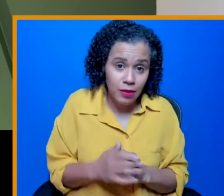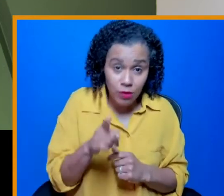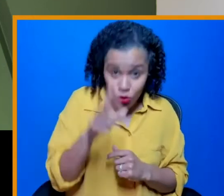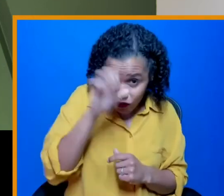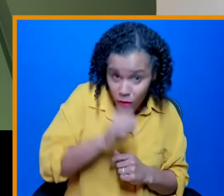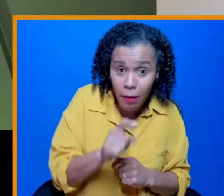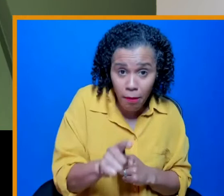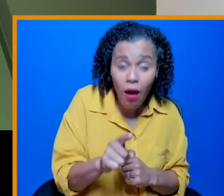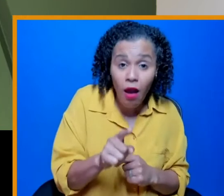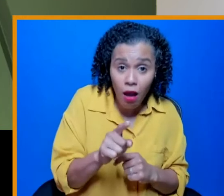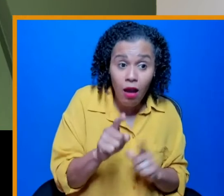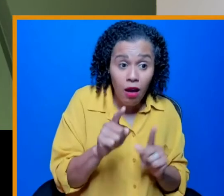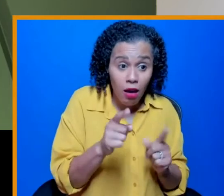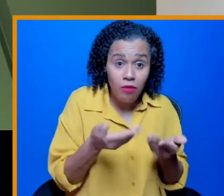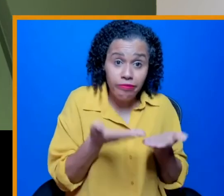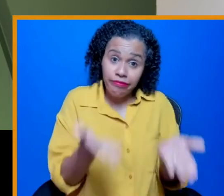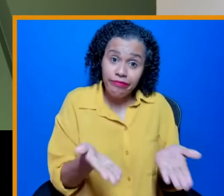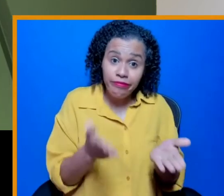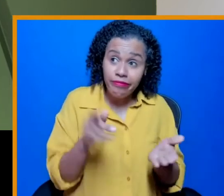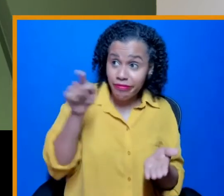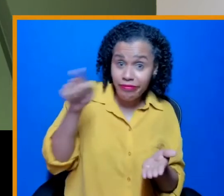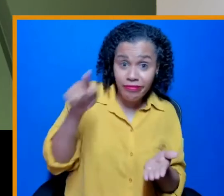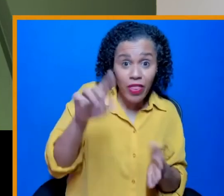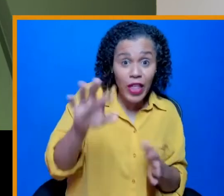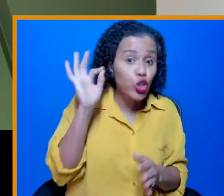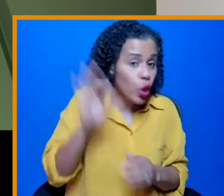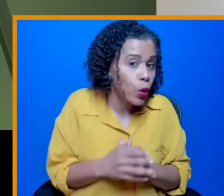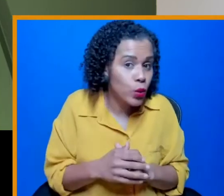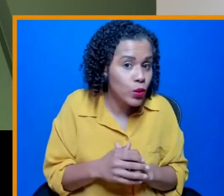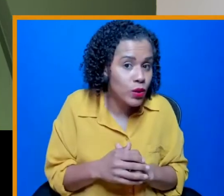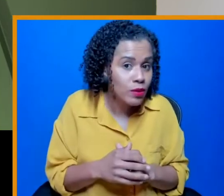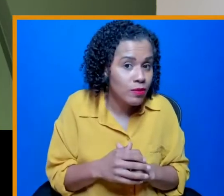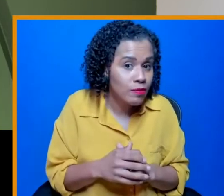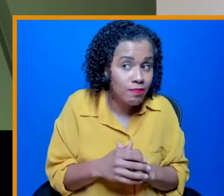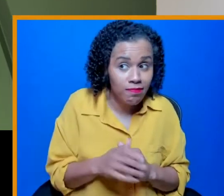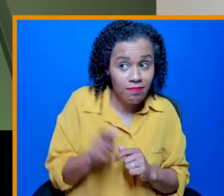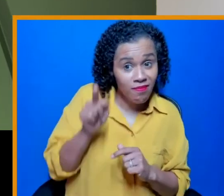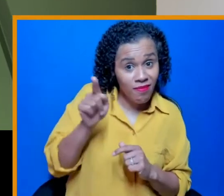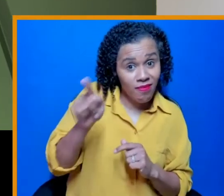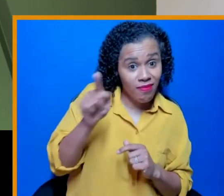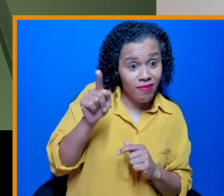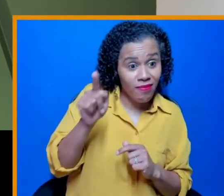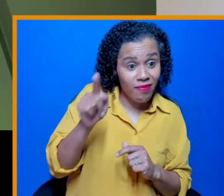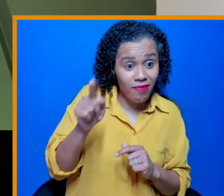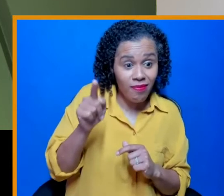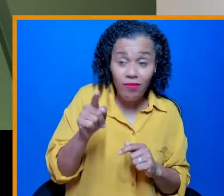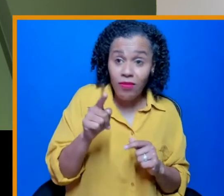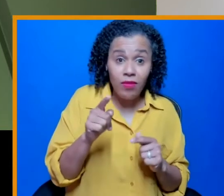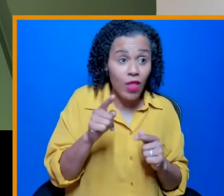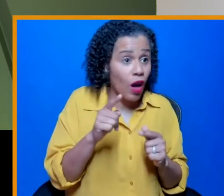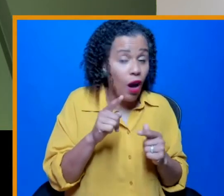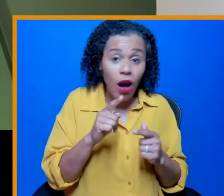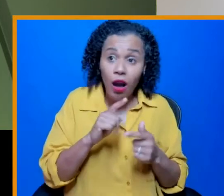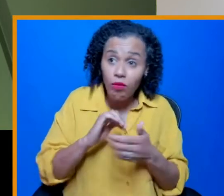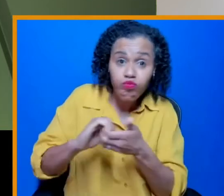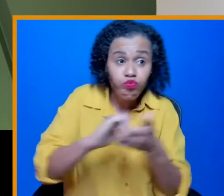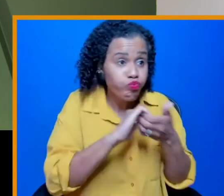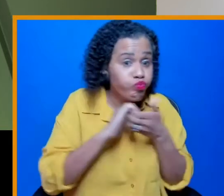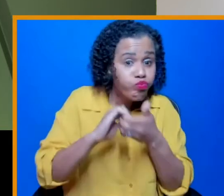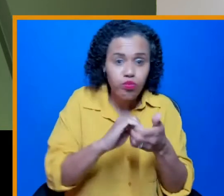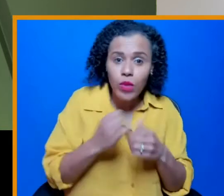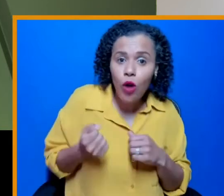the choice of the Tory government to do this. They abolished the franchise system for the railways,